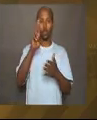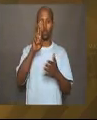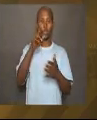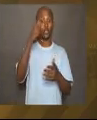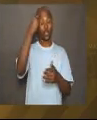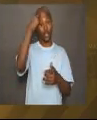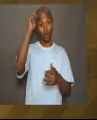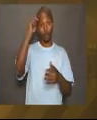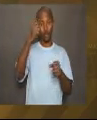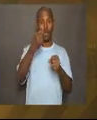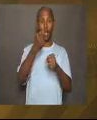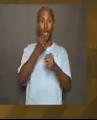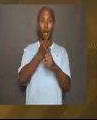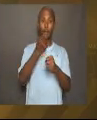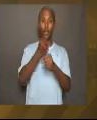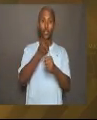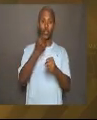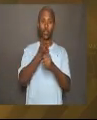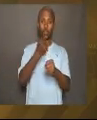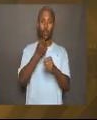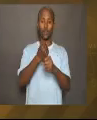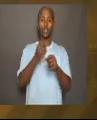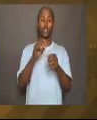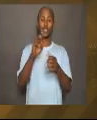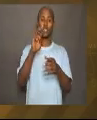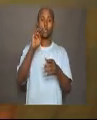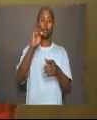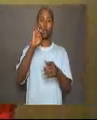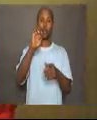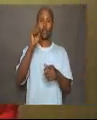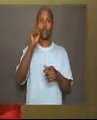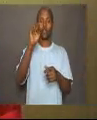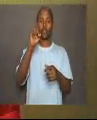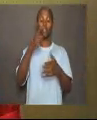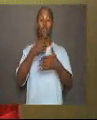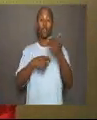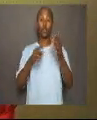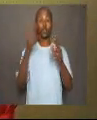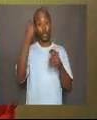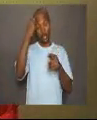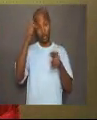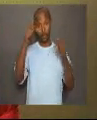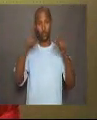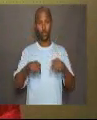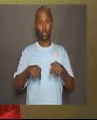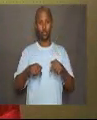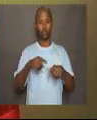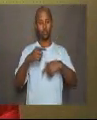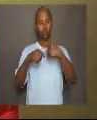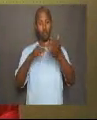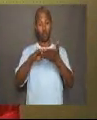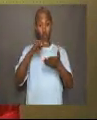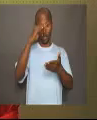the applications of the mean value theorem. Today, we are going to